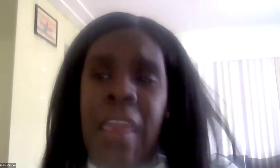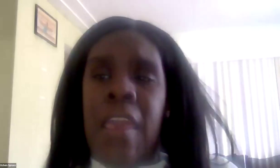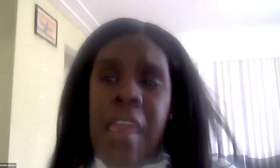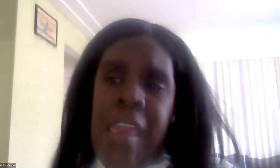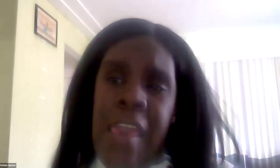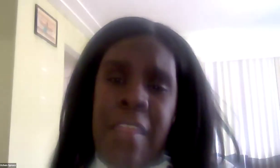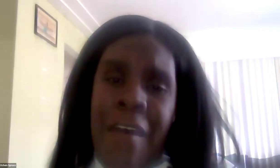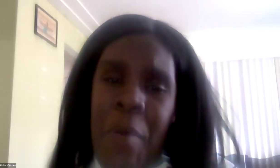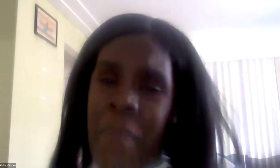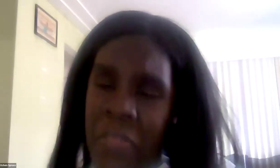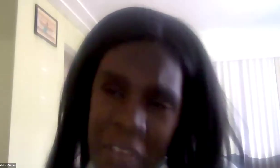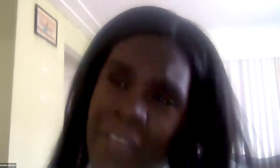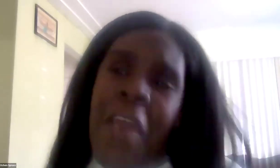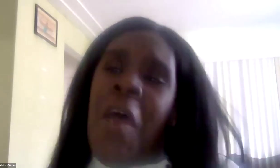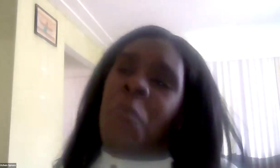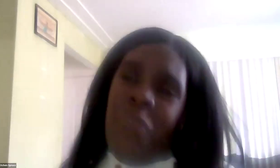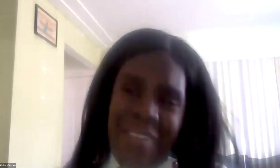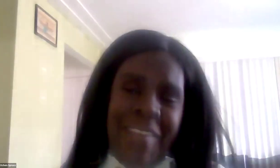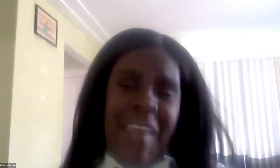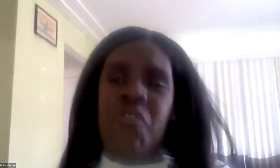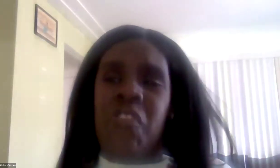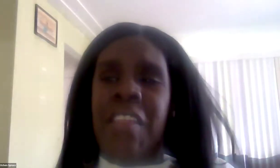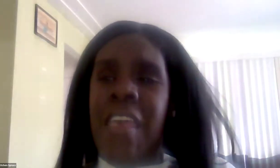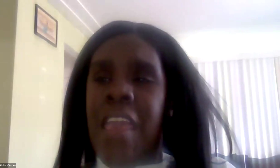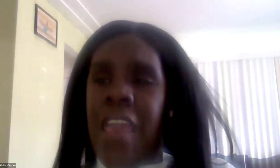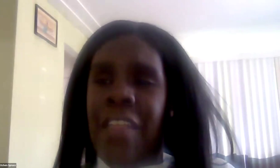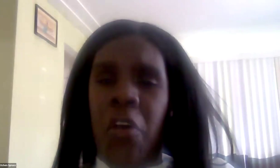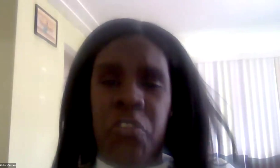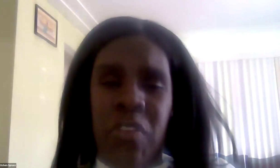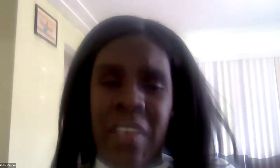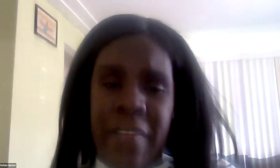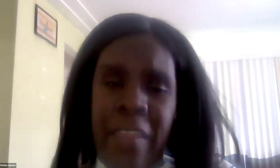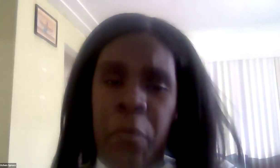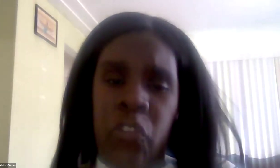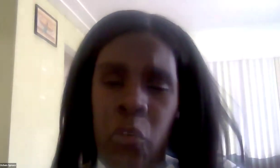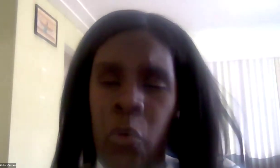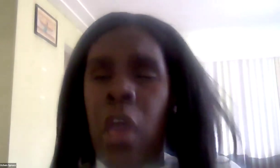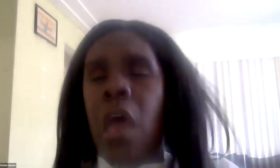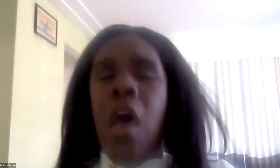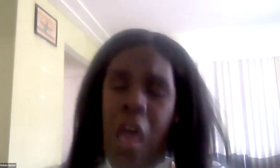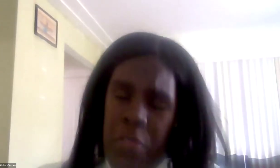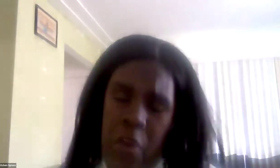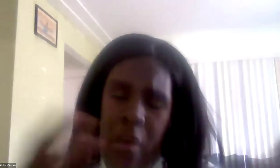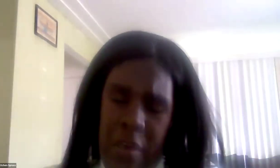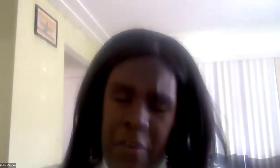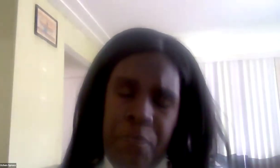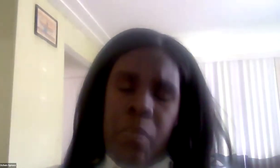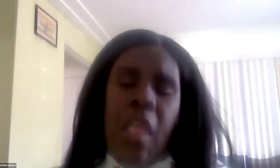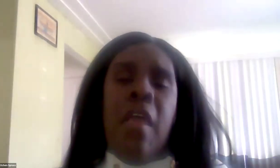feedback and about this presentation. And also you can sign up to